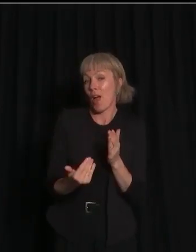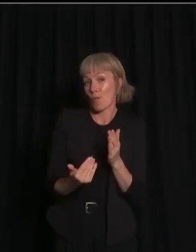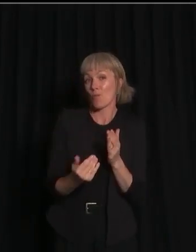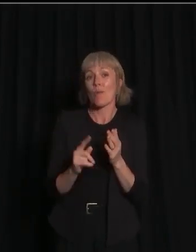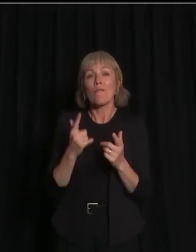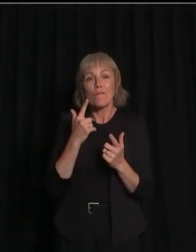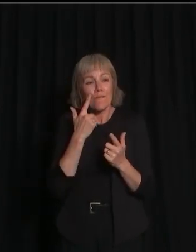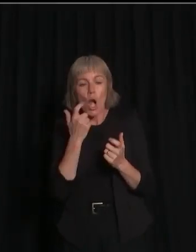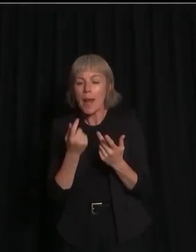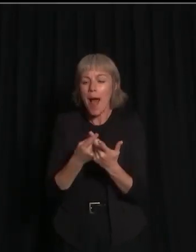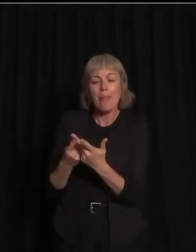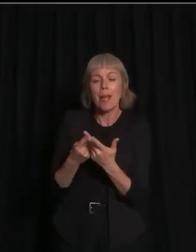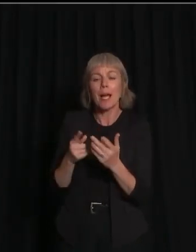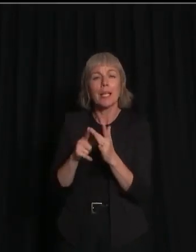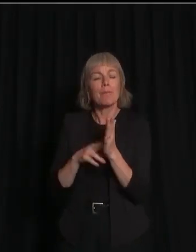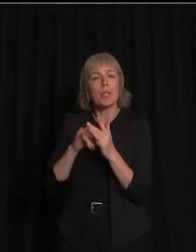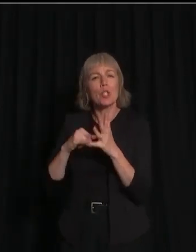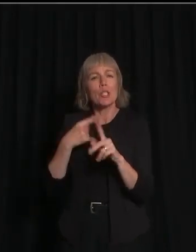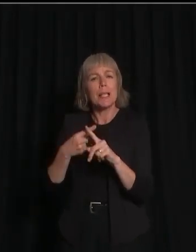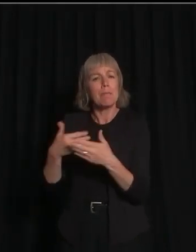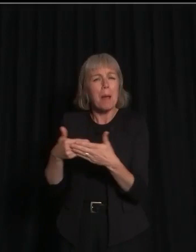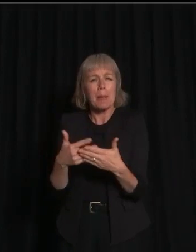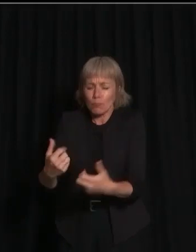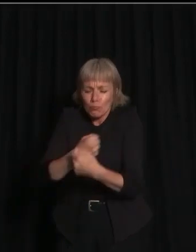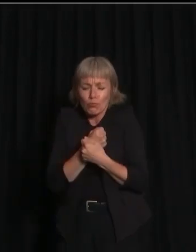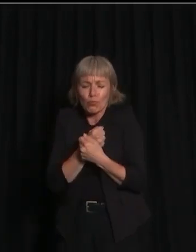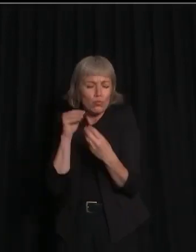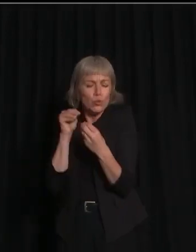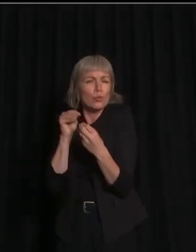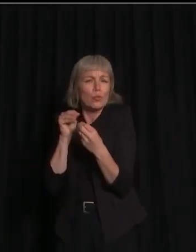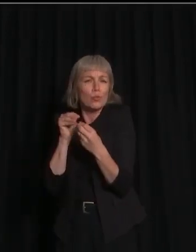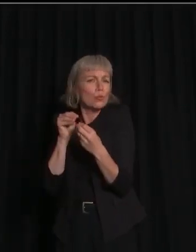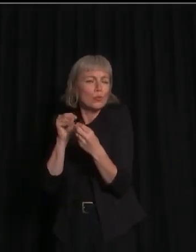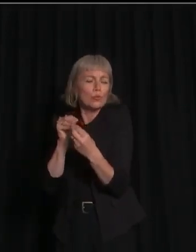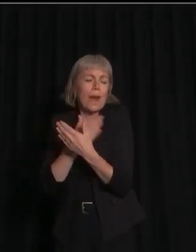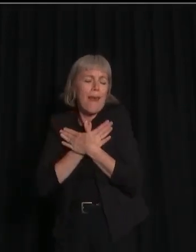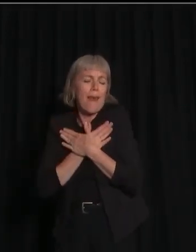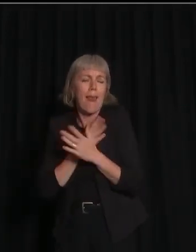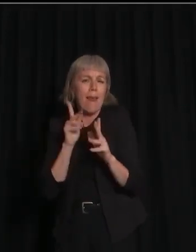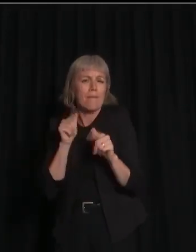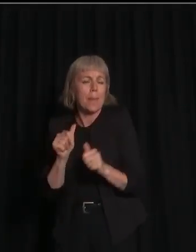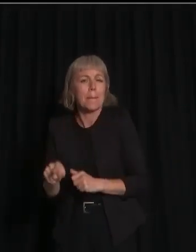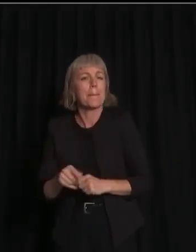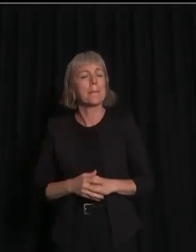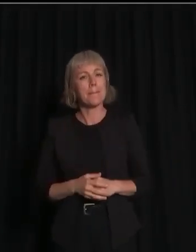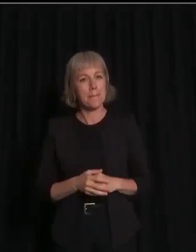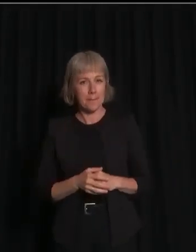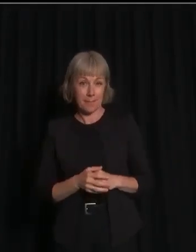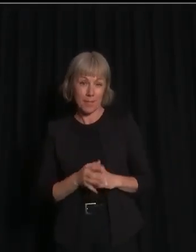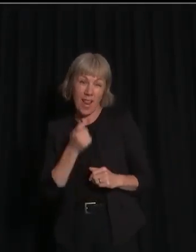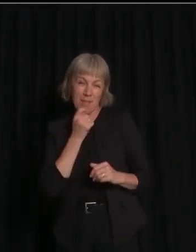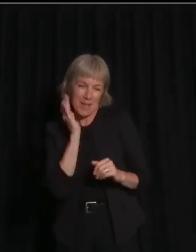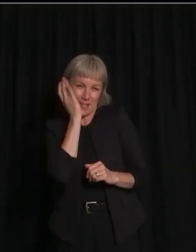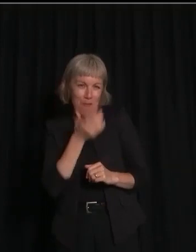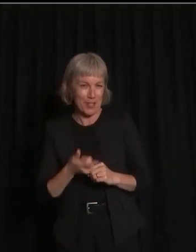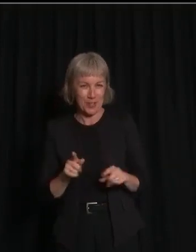intersex babies, because they're just so beautiful, so wonderful. So yeah, there is also this like selfish reason. I do this work